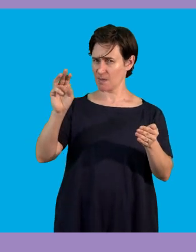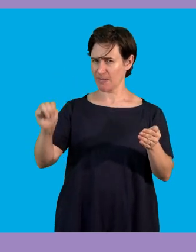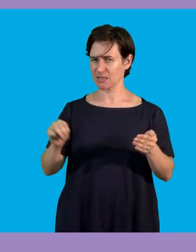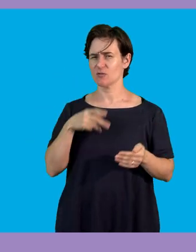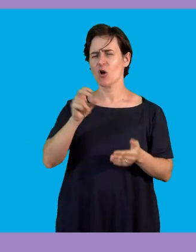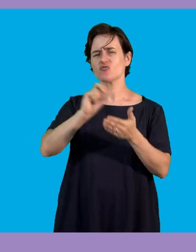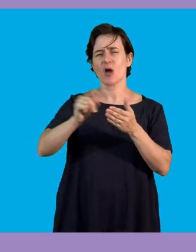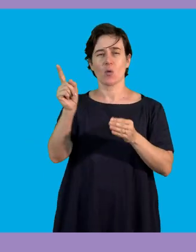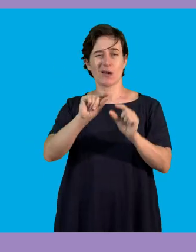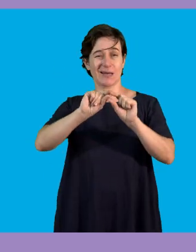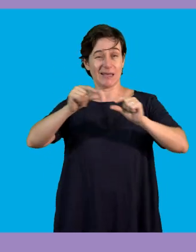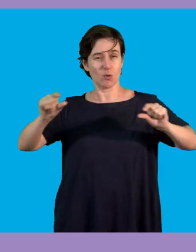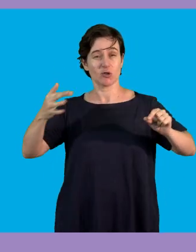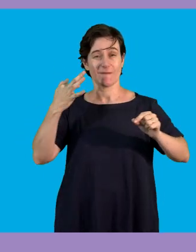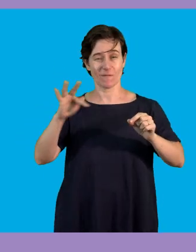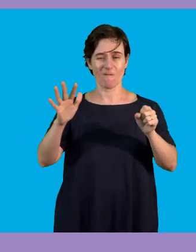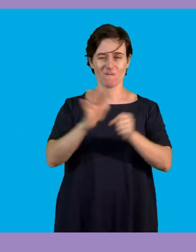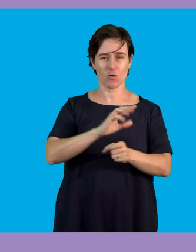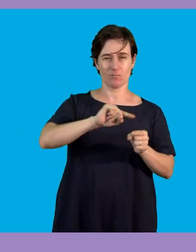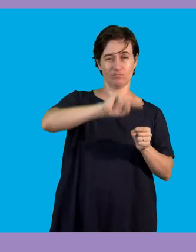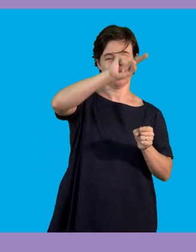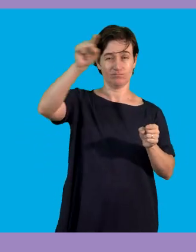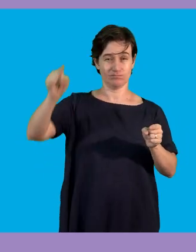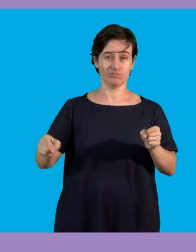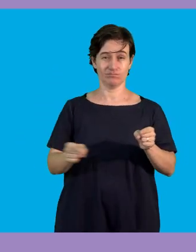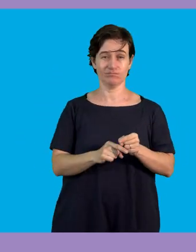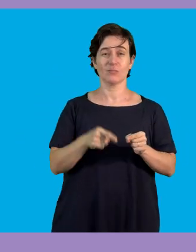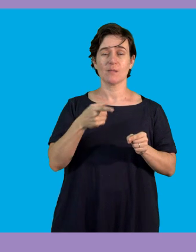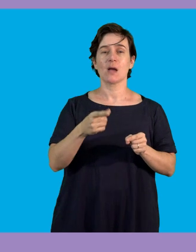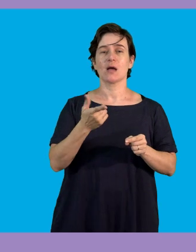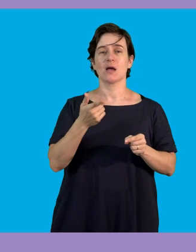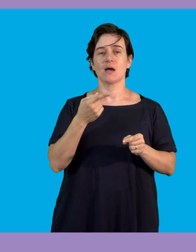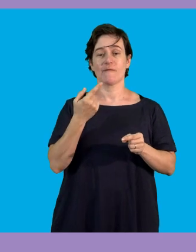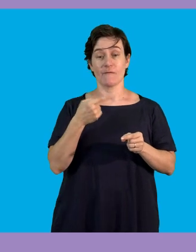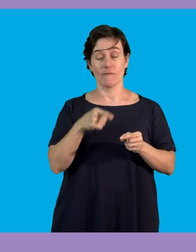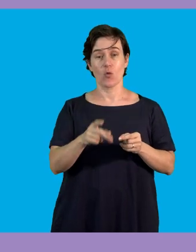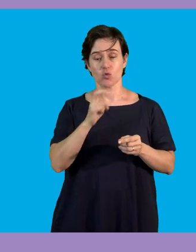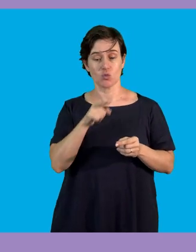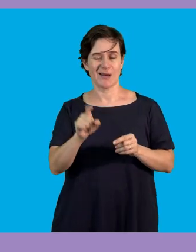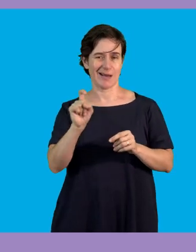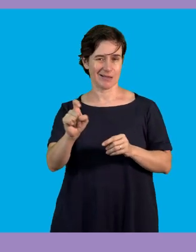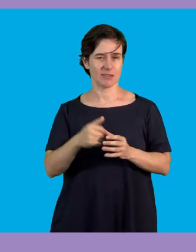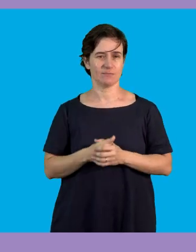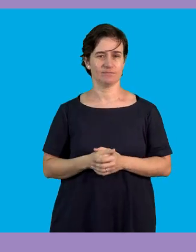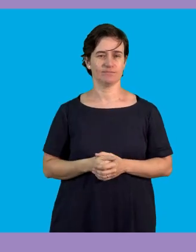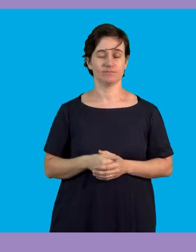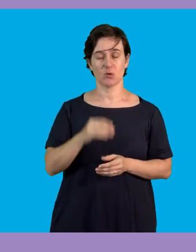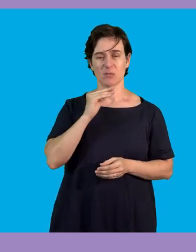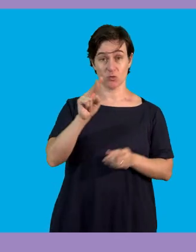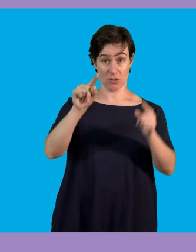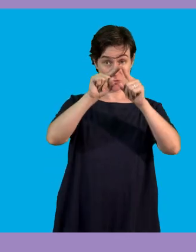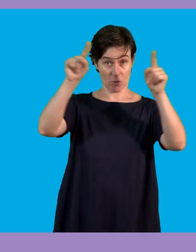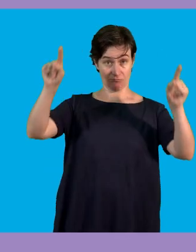centimeters, write down the equation for its perimeter in terms of x. Let's look at a